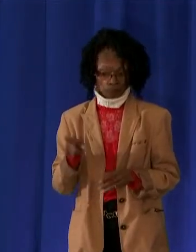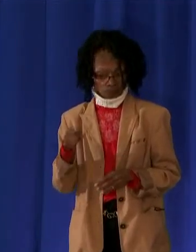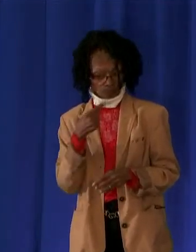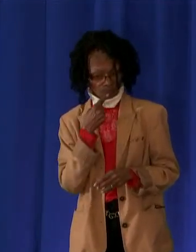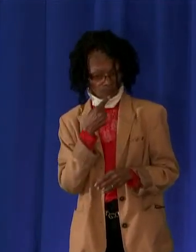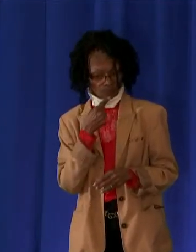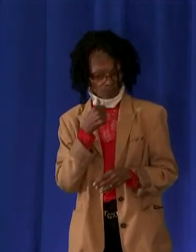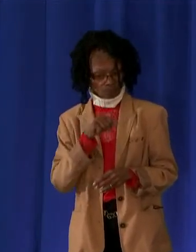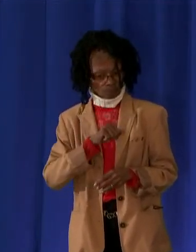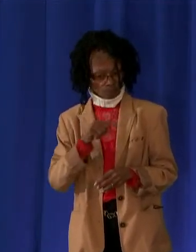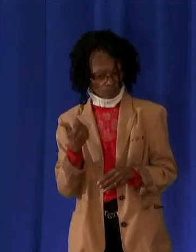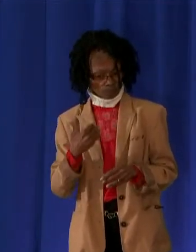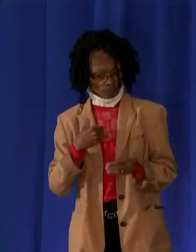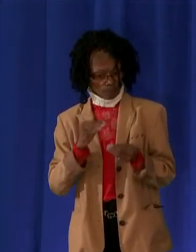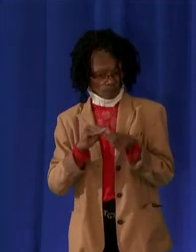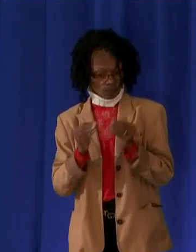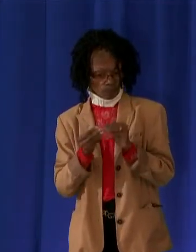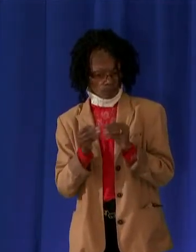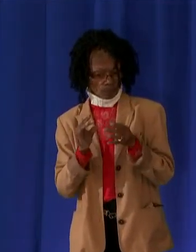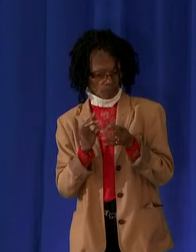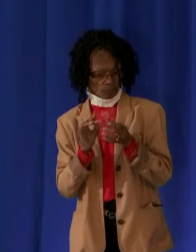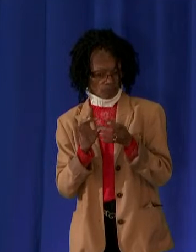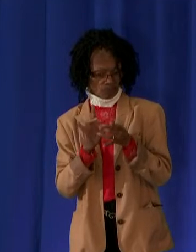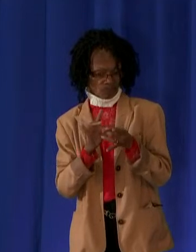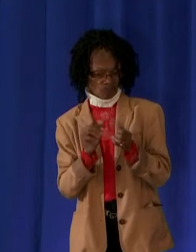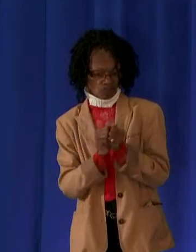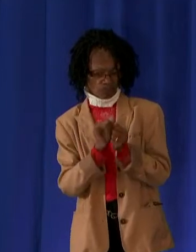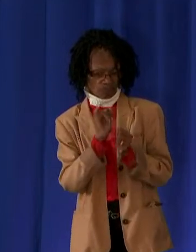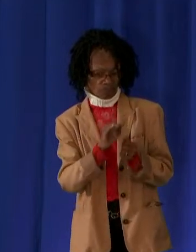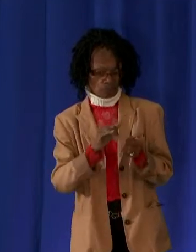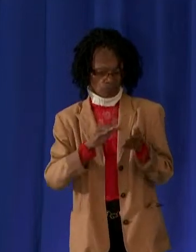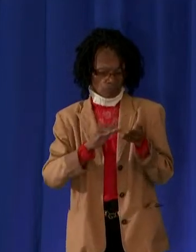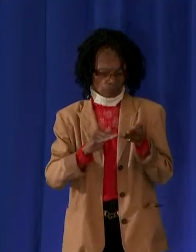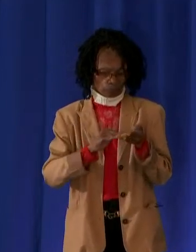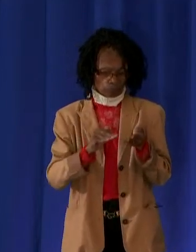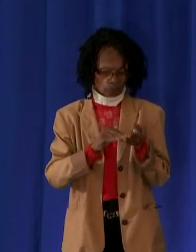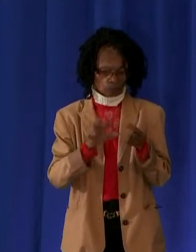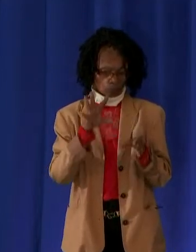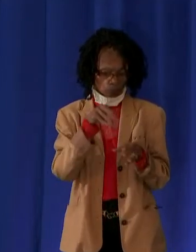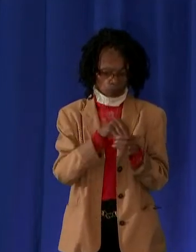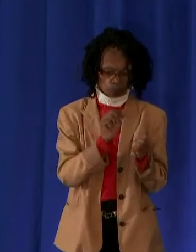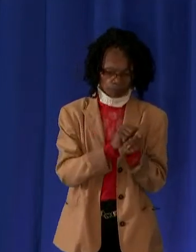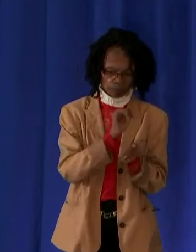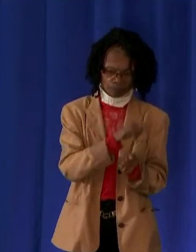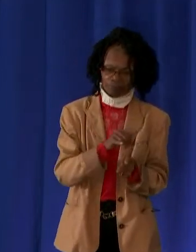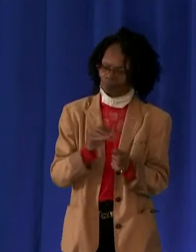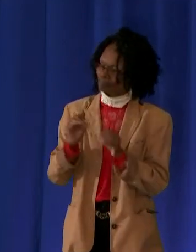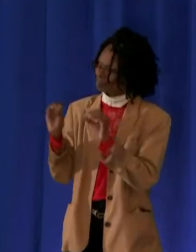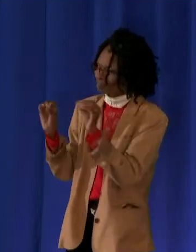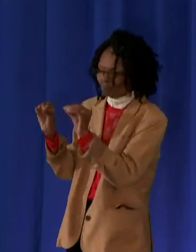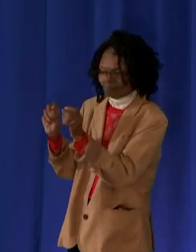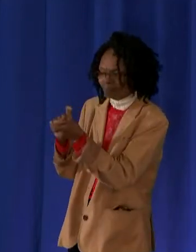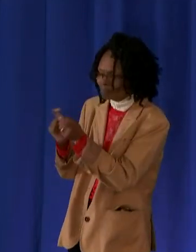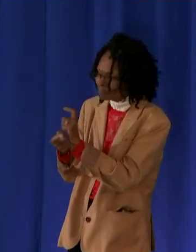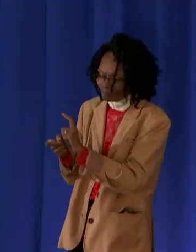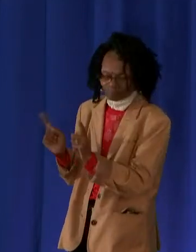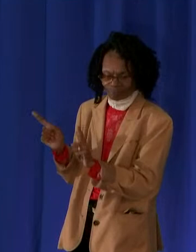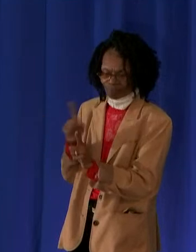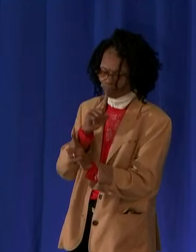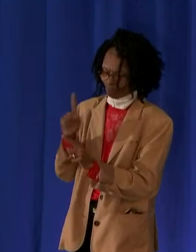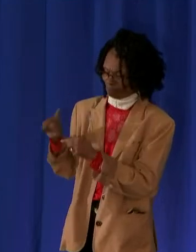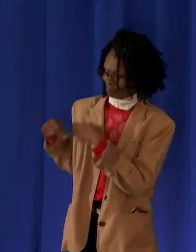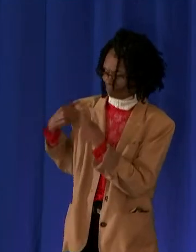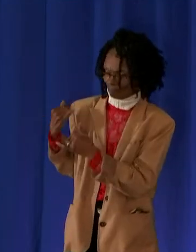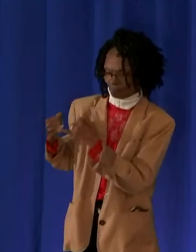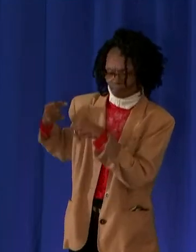other data. Is there anything new with our exemption requests? Nothing's changed fundamentally since we last talked, so it's